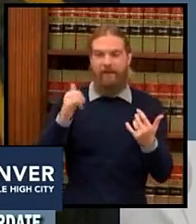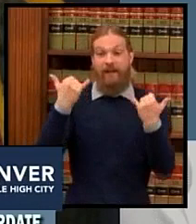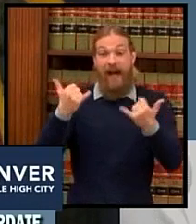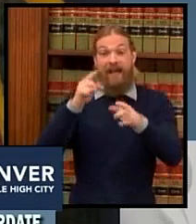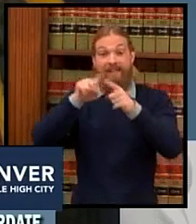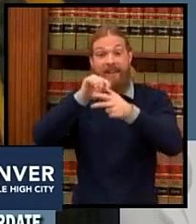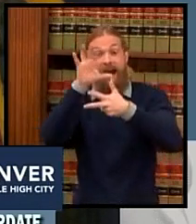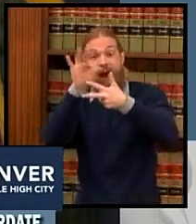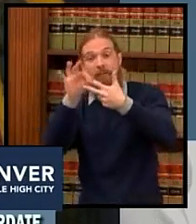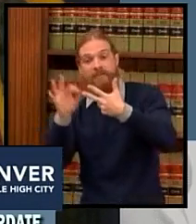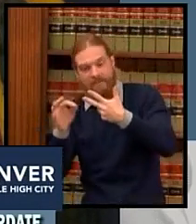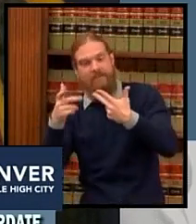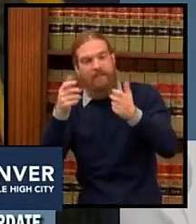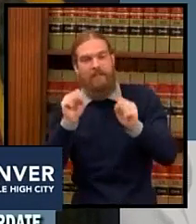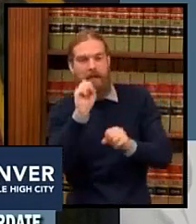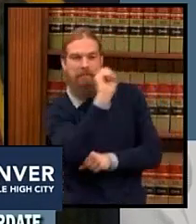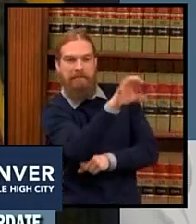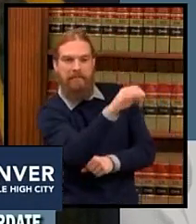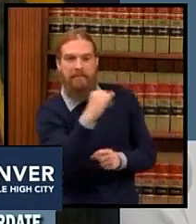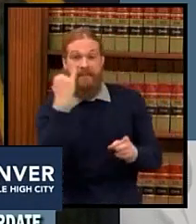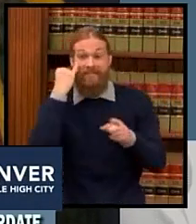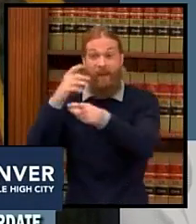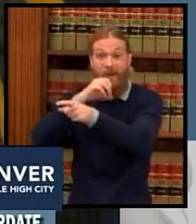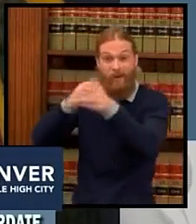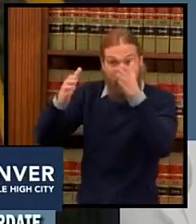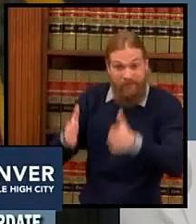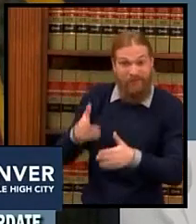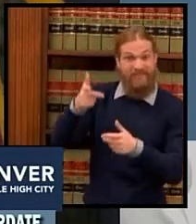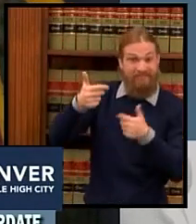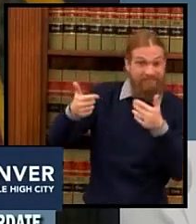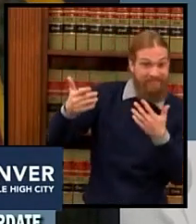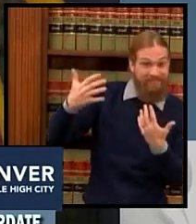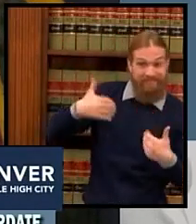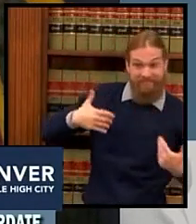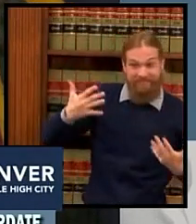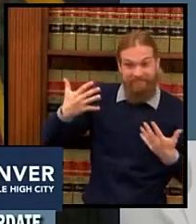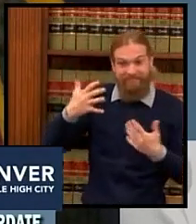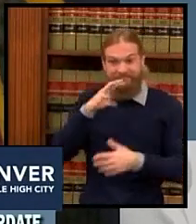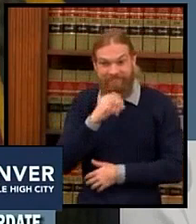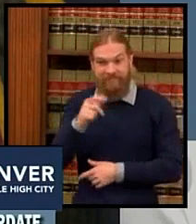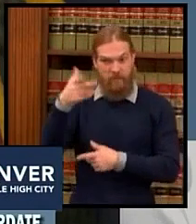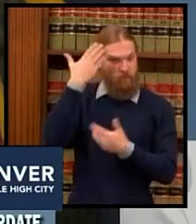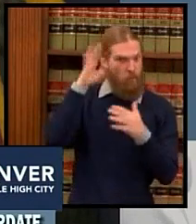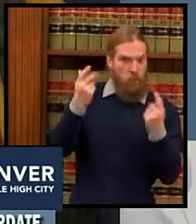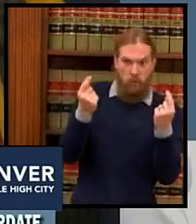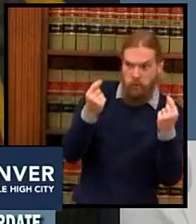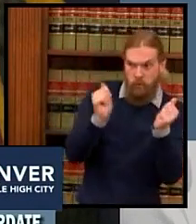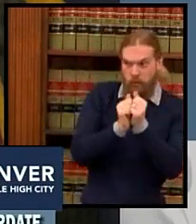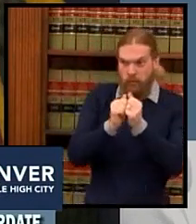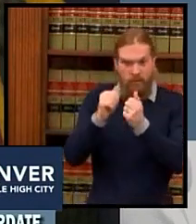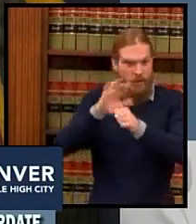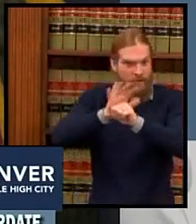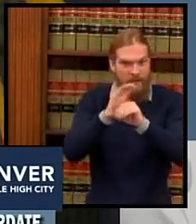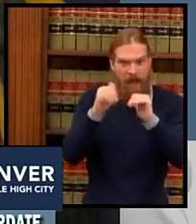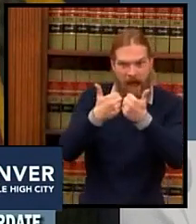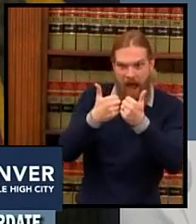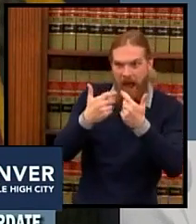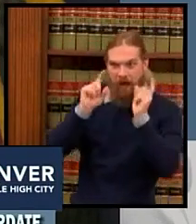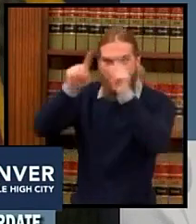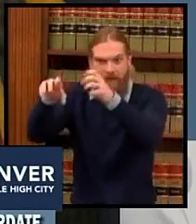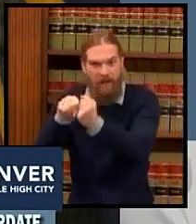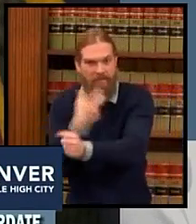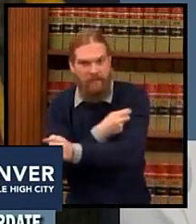time to ask them, have you been vaccinated? Do you know how to get registered or how to get started to find out how you get the vaccine? And if not, help